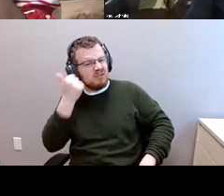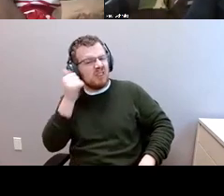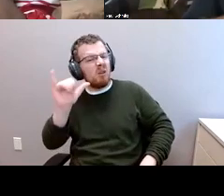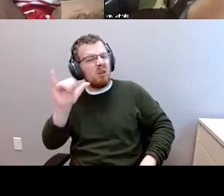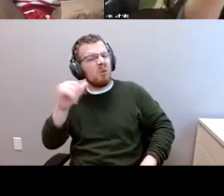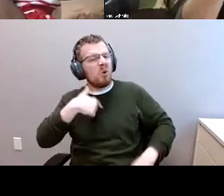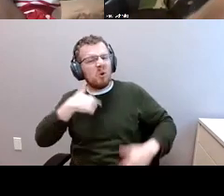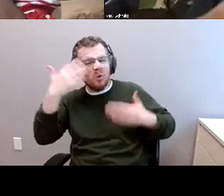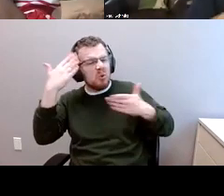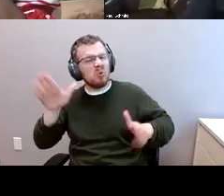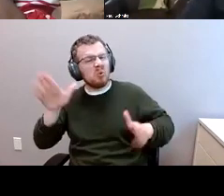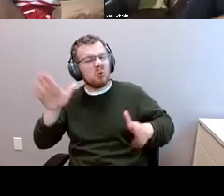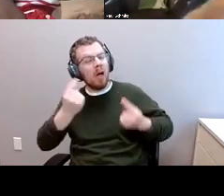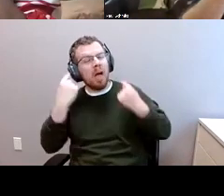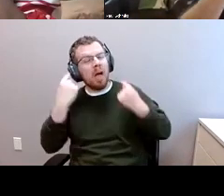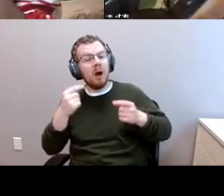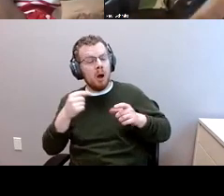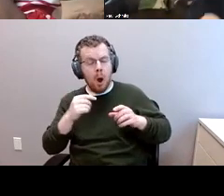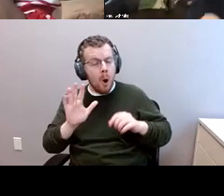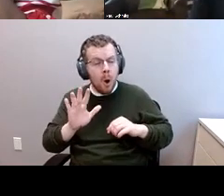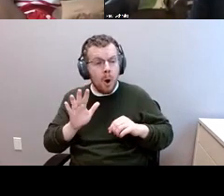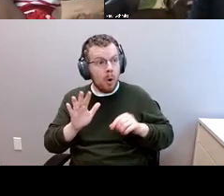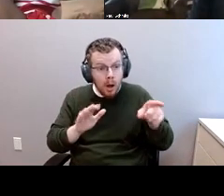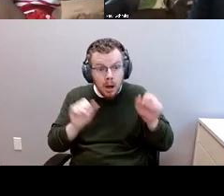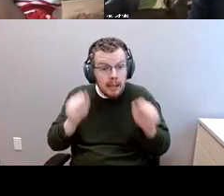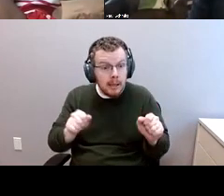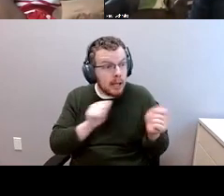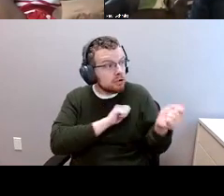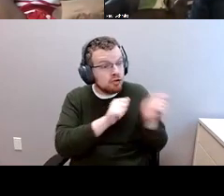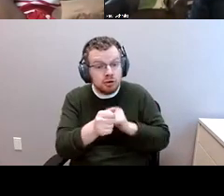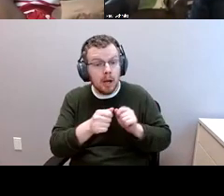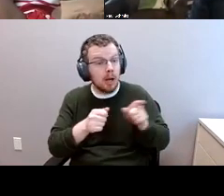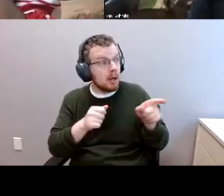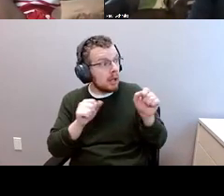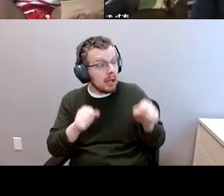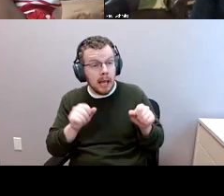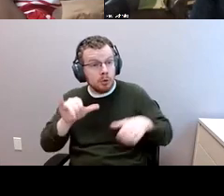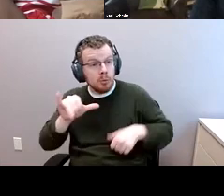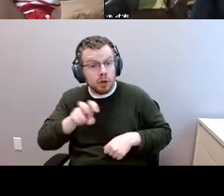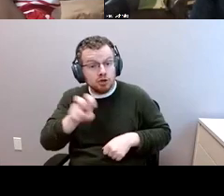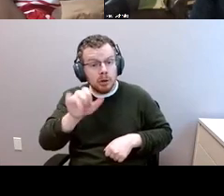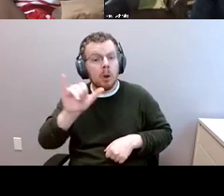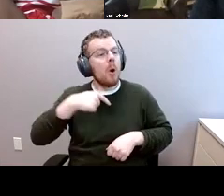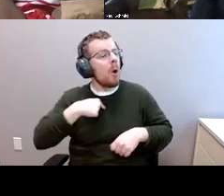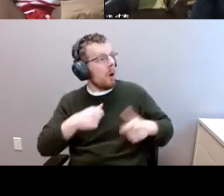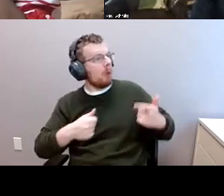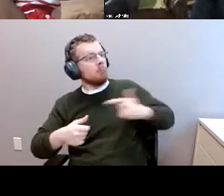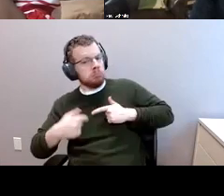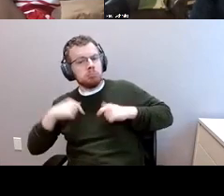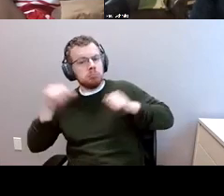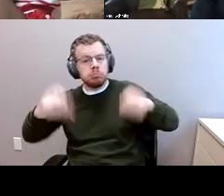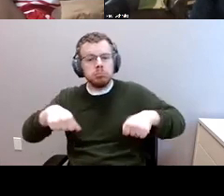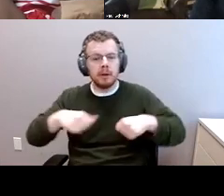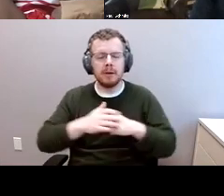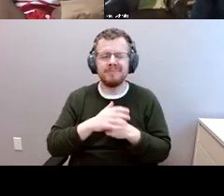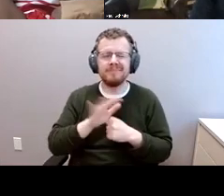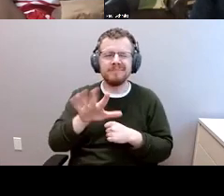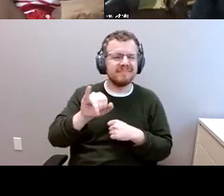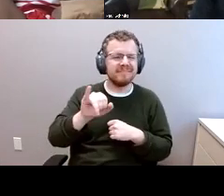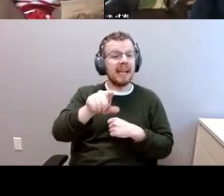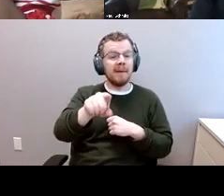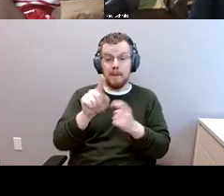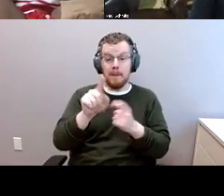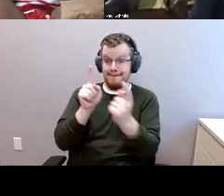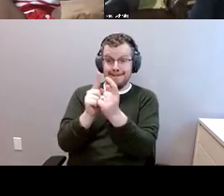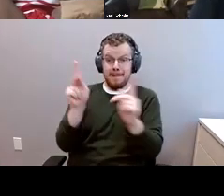more like, oh, you can actually take a journey, you can do that. And so I think these so-called stories, I think if we're meeting with people in our communities and we're